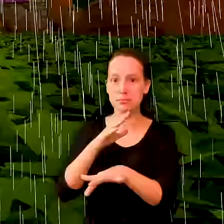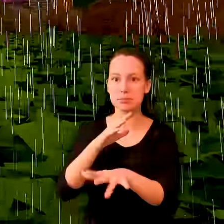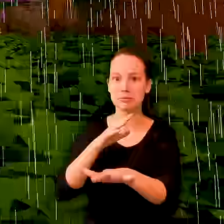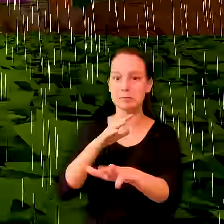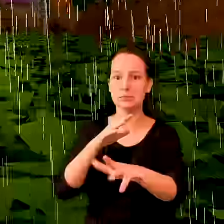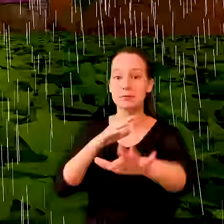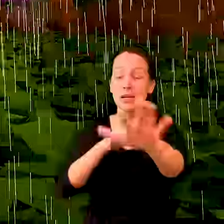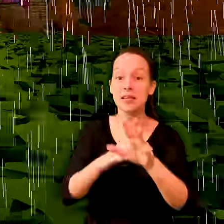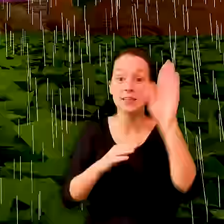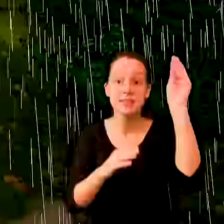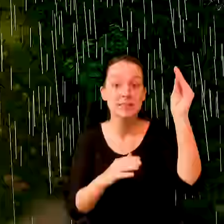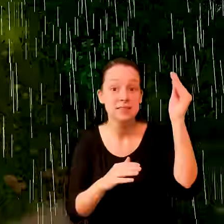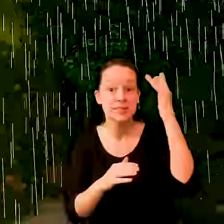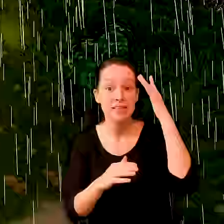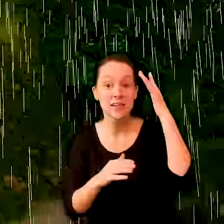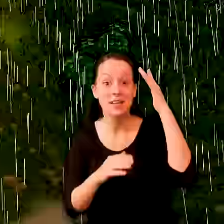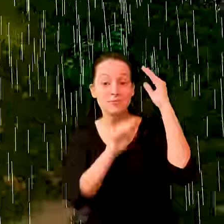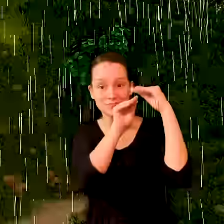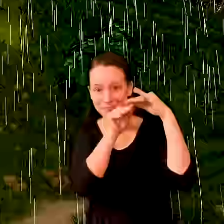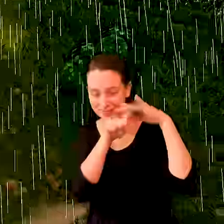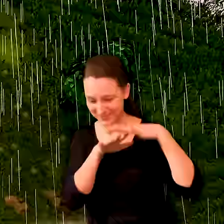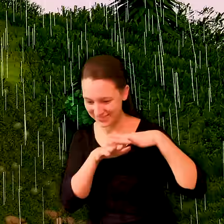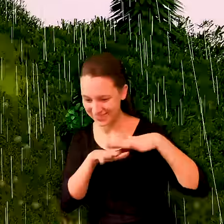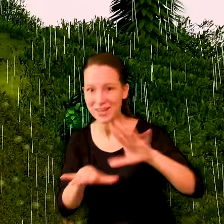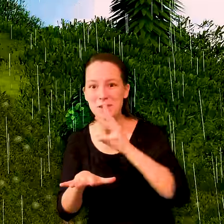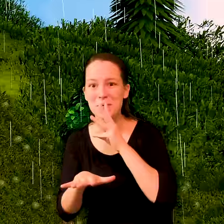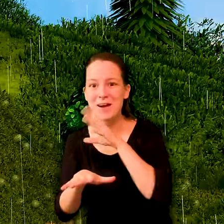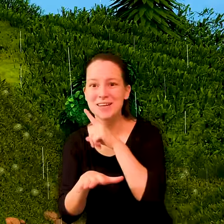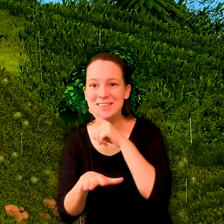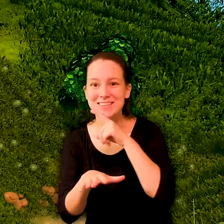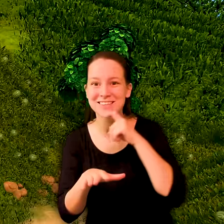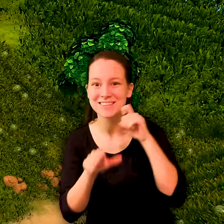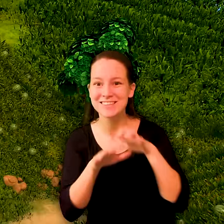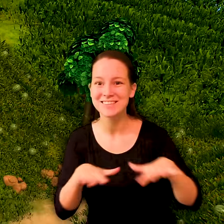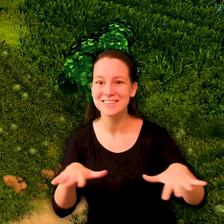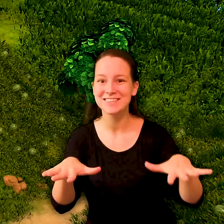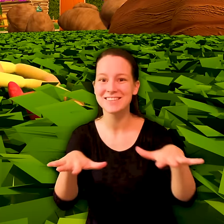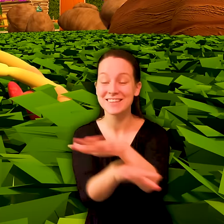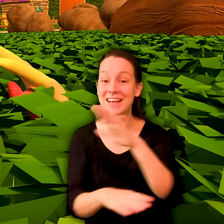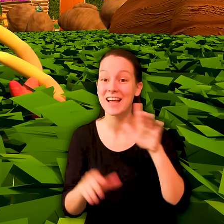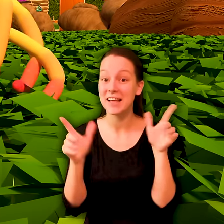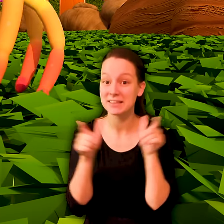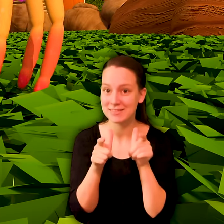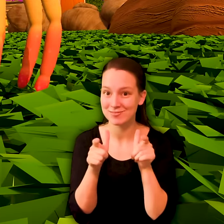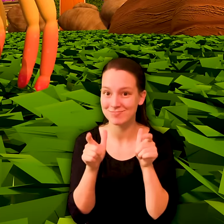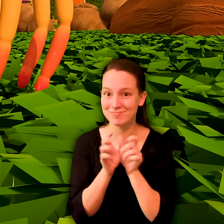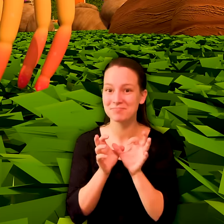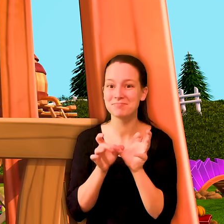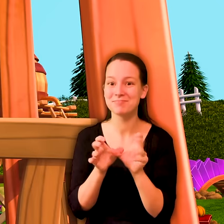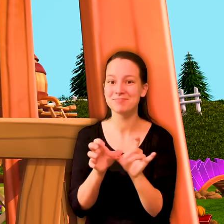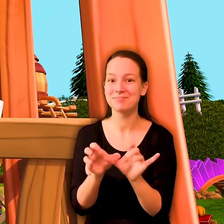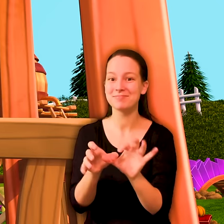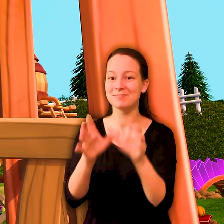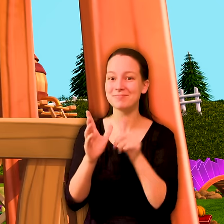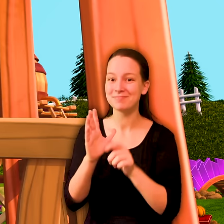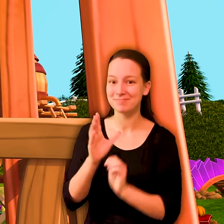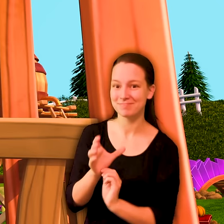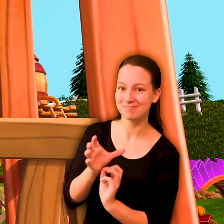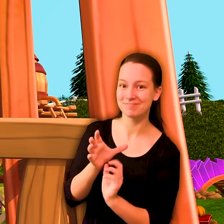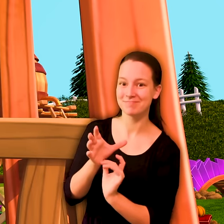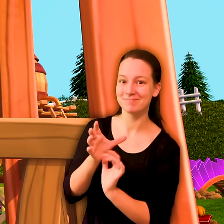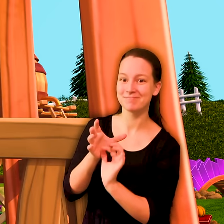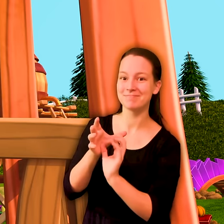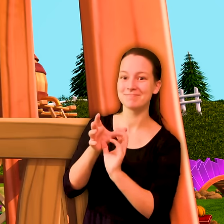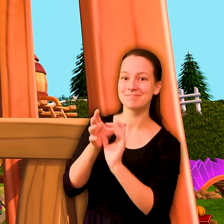out out came the sun and dried up all the rain and the incy wincy spider climbed up the spout